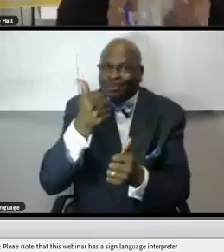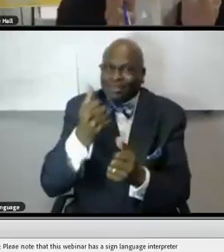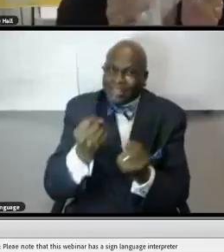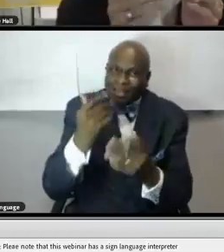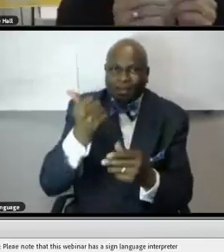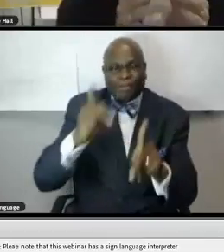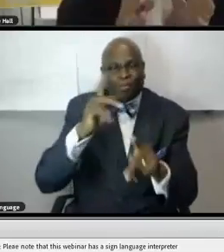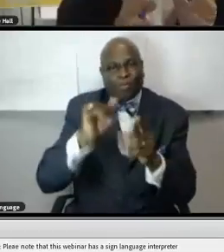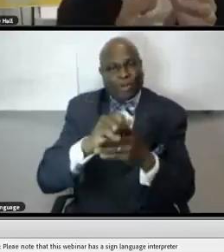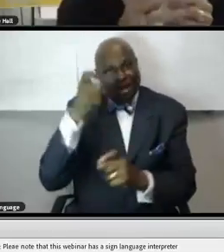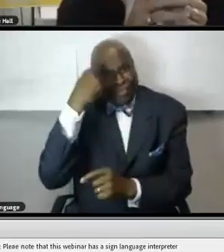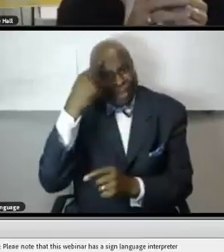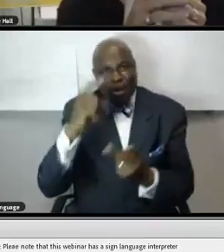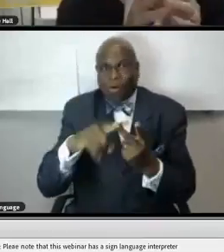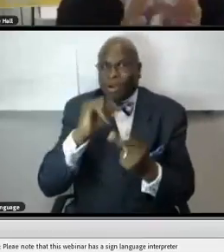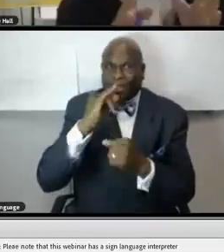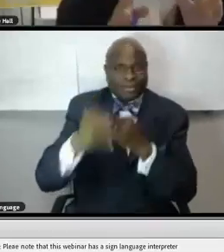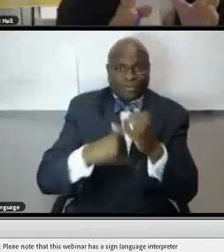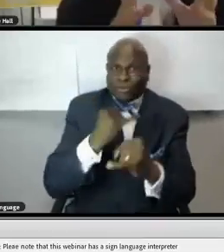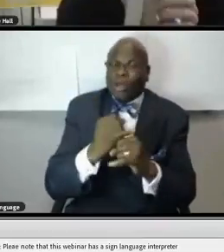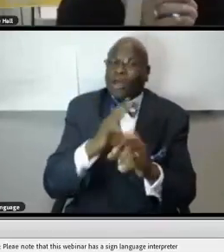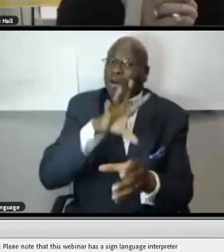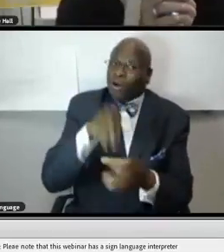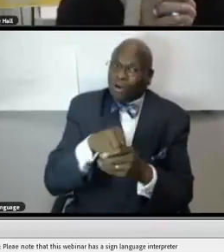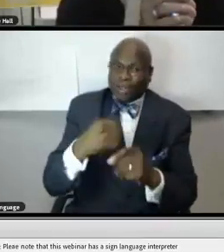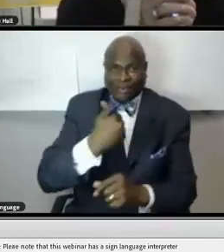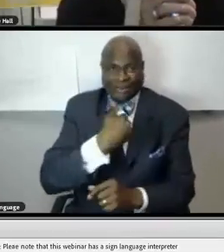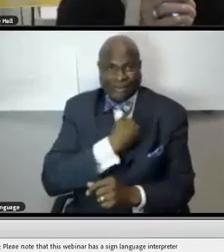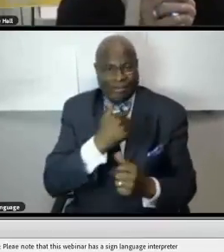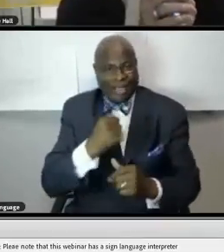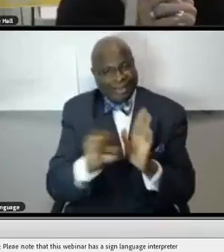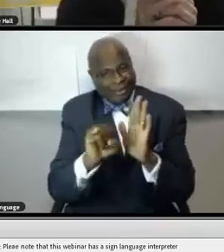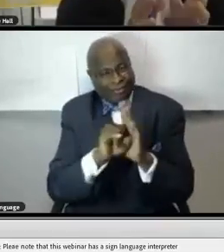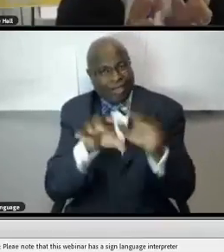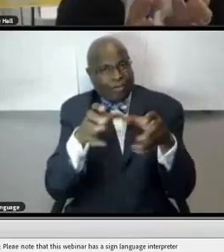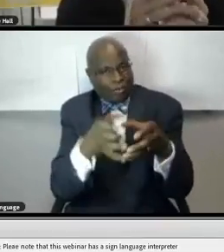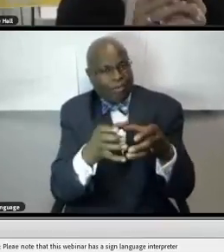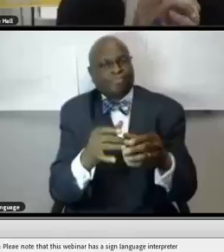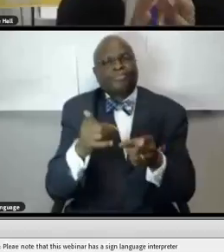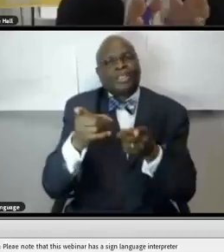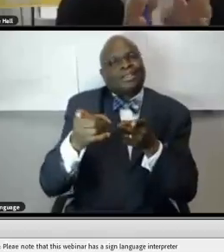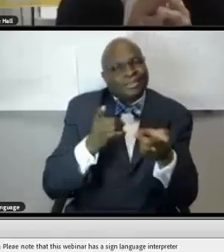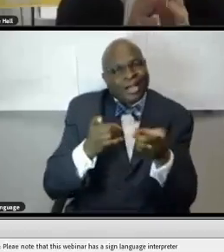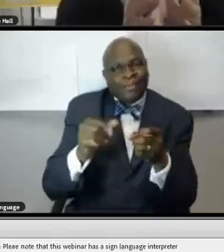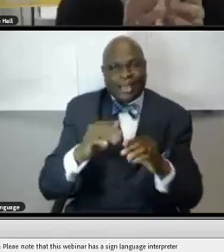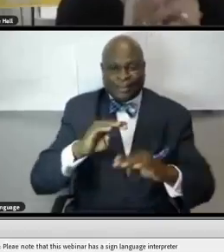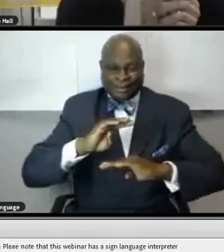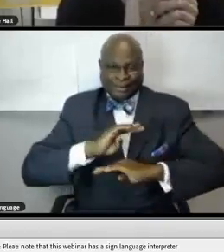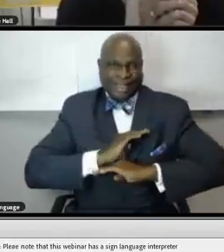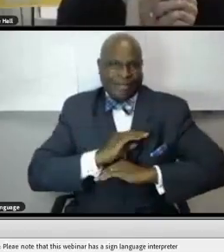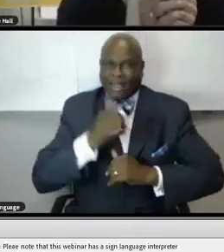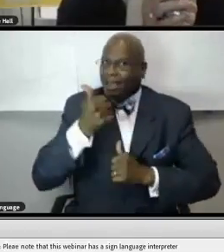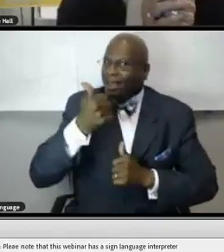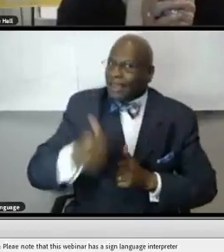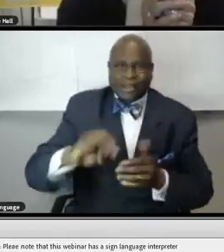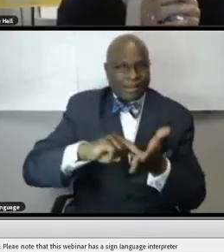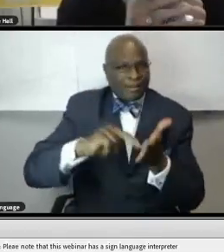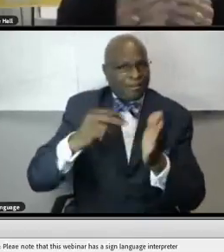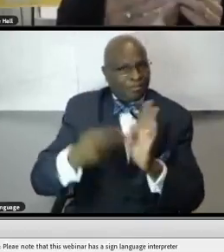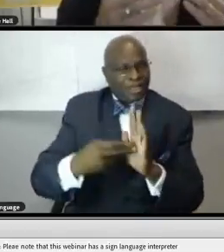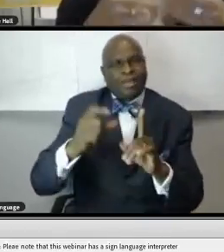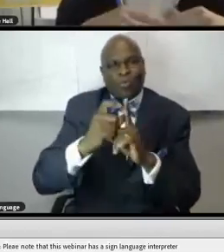a government or any institution, including self-identified groups, describe as satisfying any definition of being